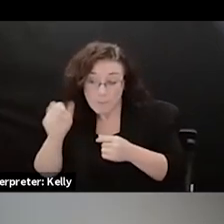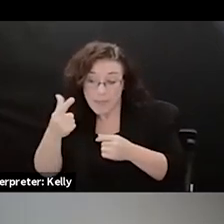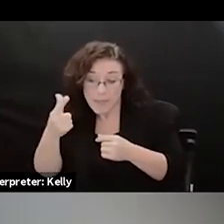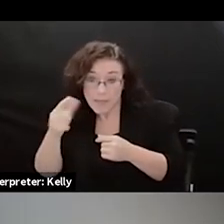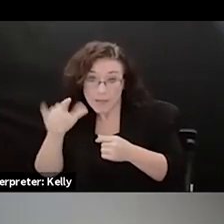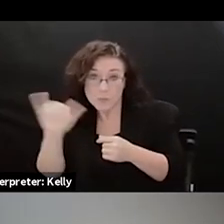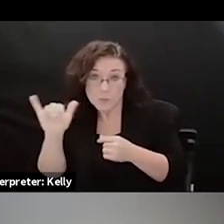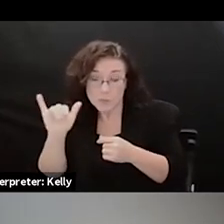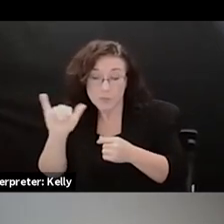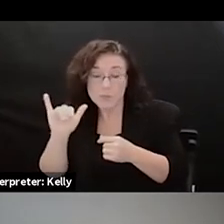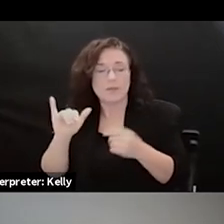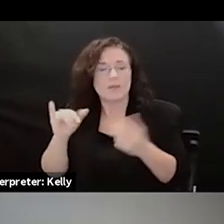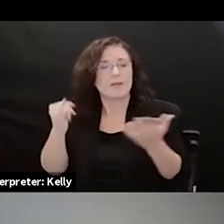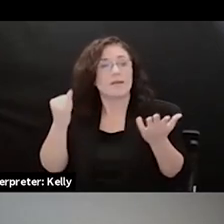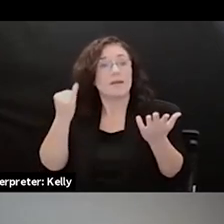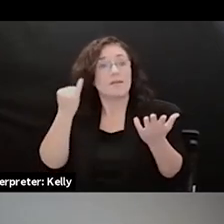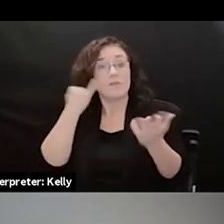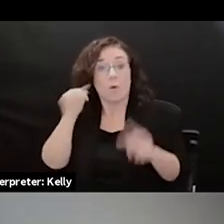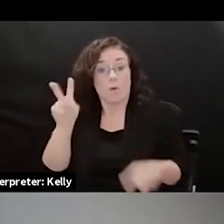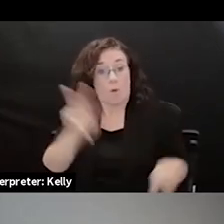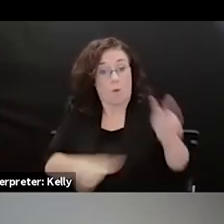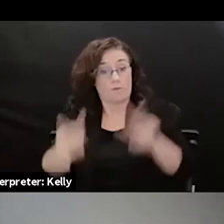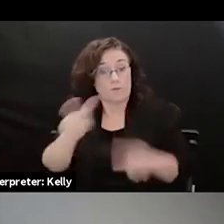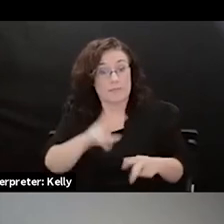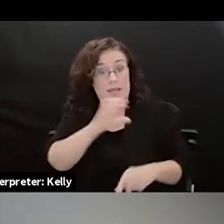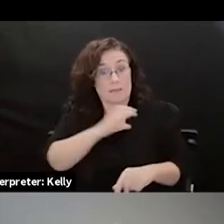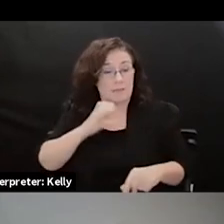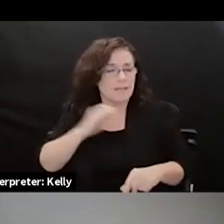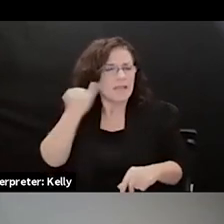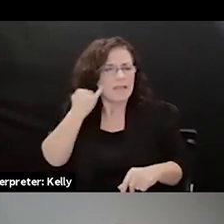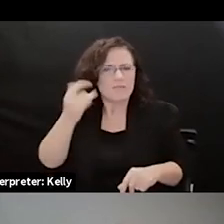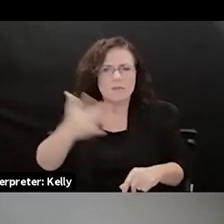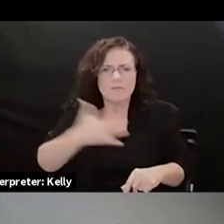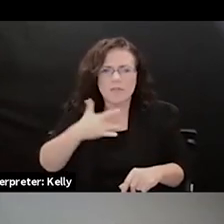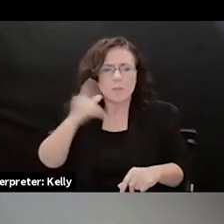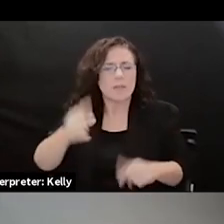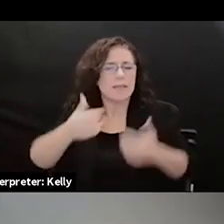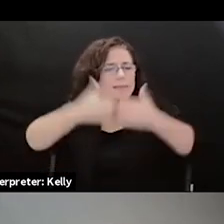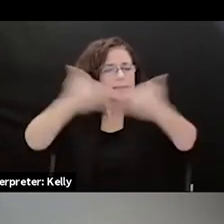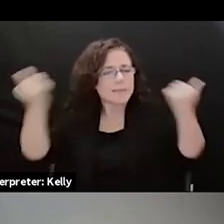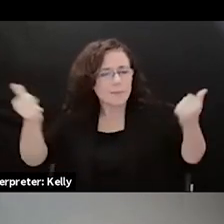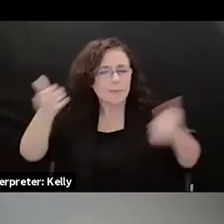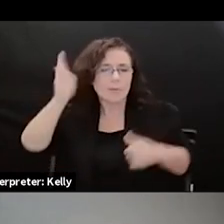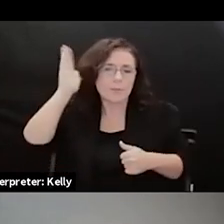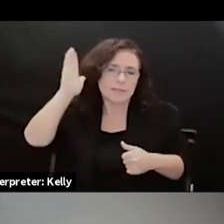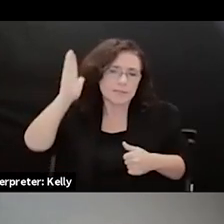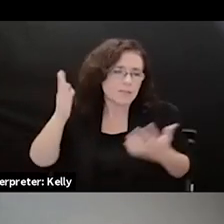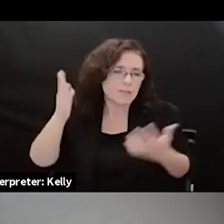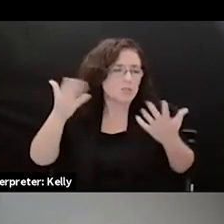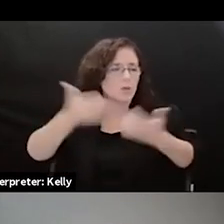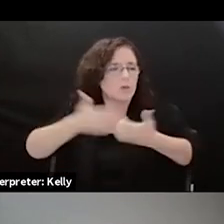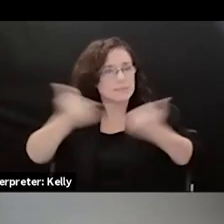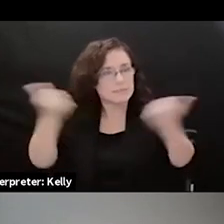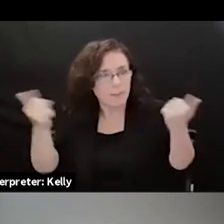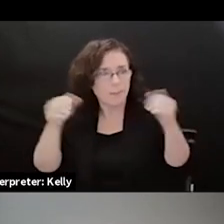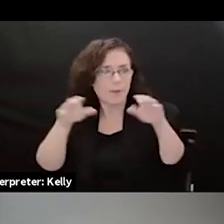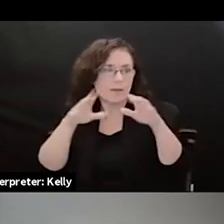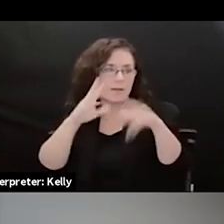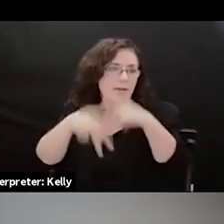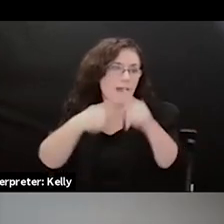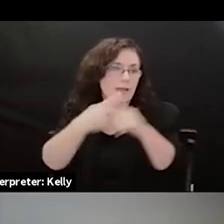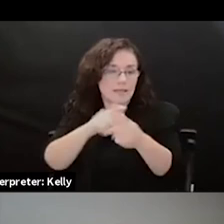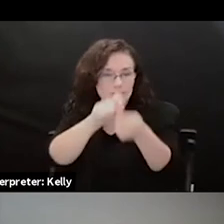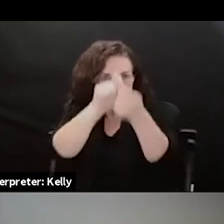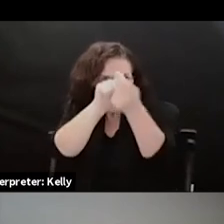desire for you know a separate or different presentation at a different level of detail or at any point with that